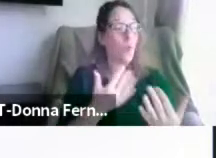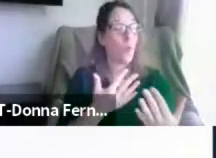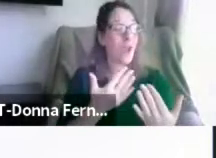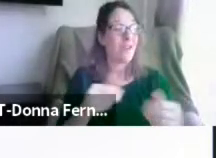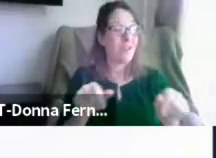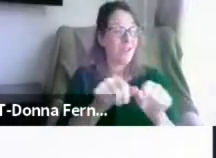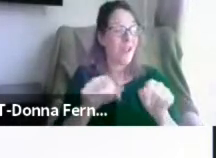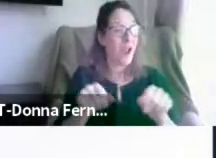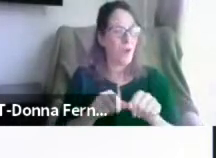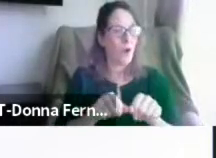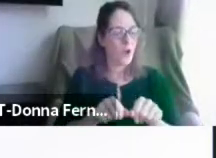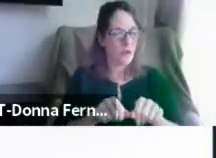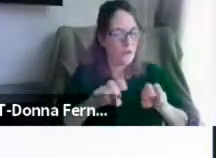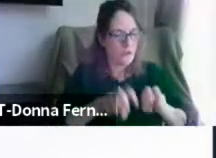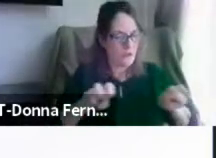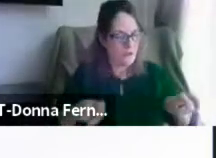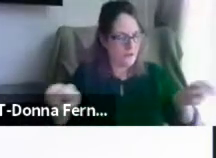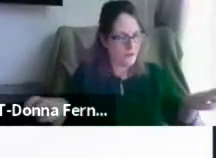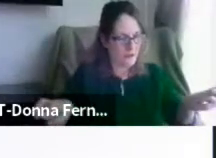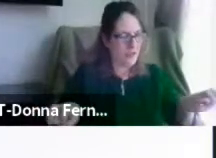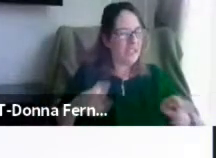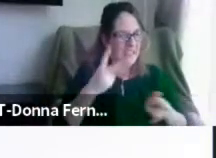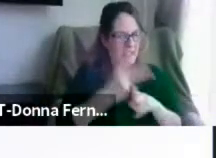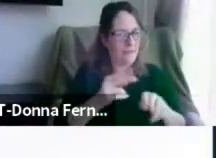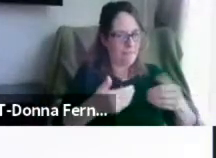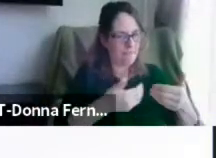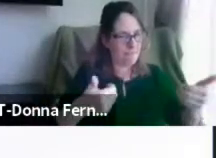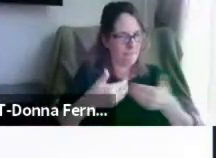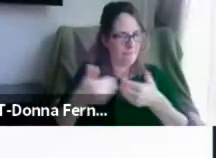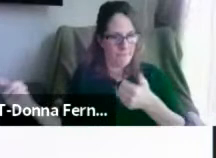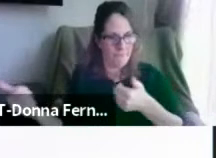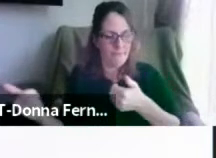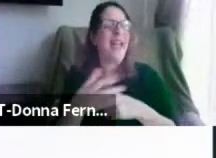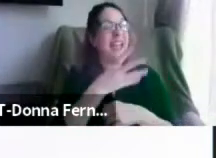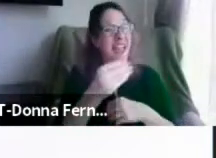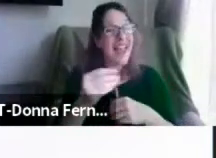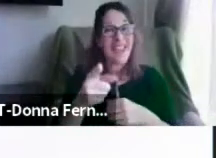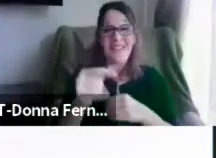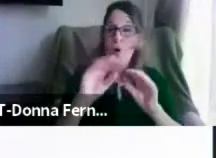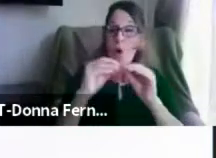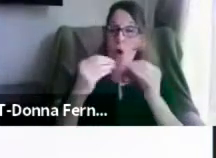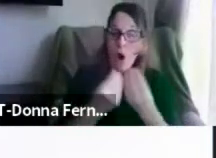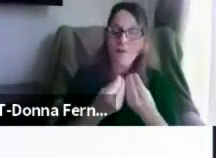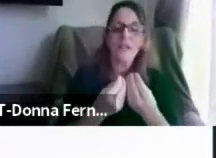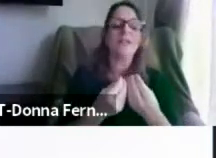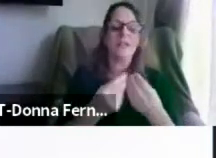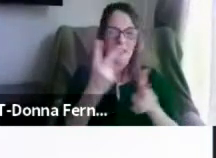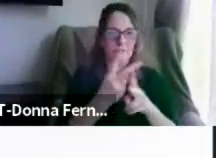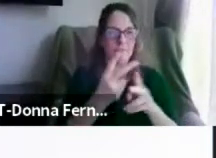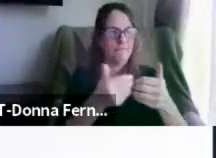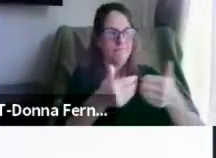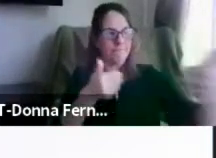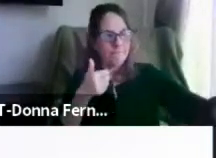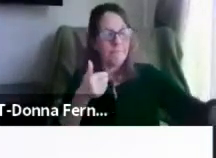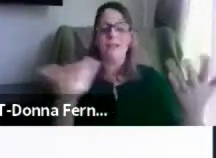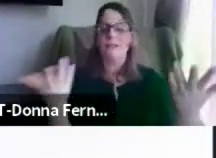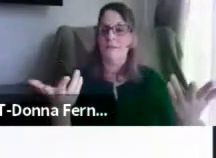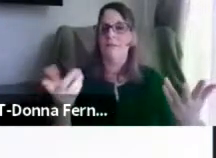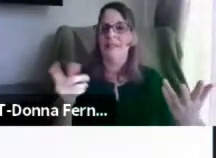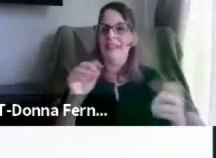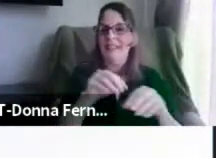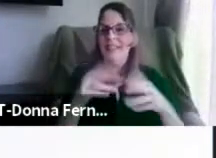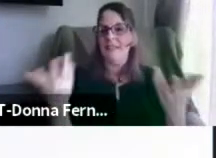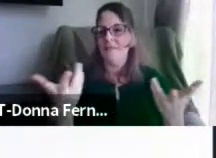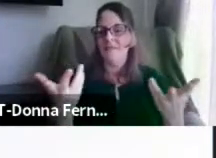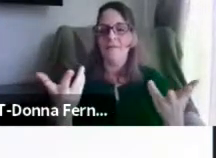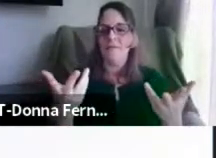spaced. If you have an office, cordon off every other chair, or in your break rooms also.